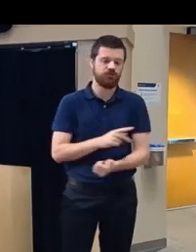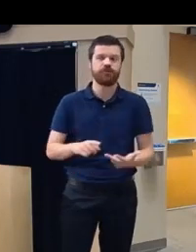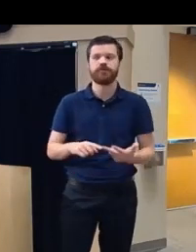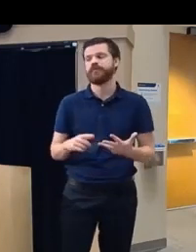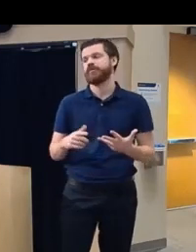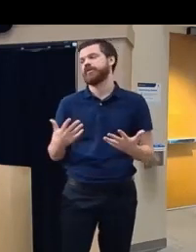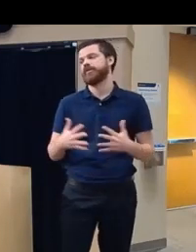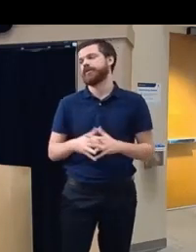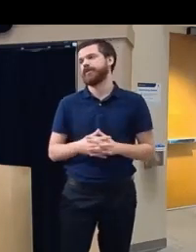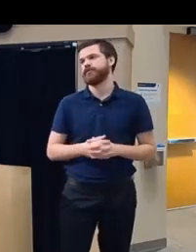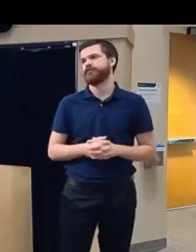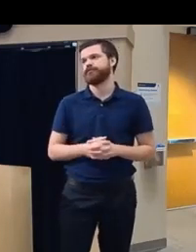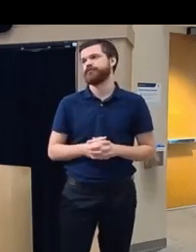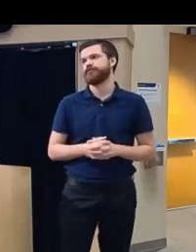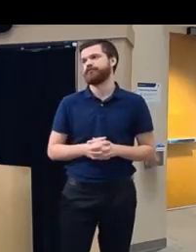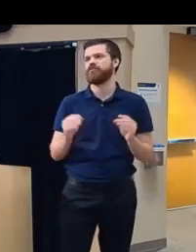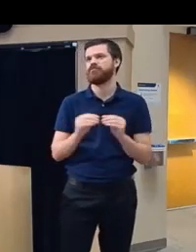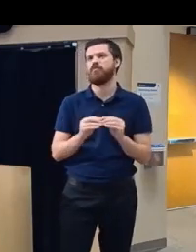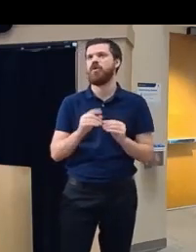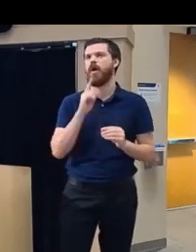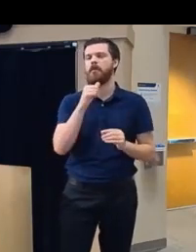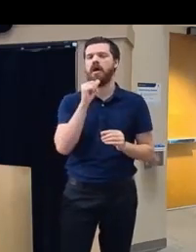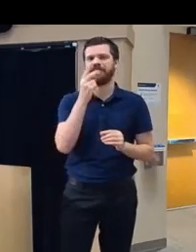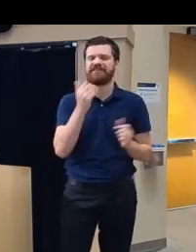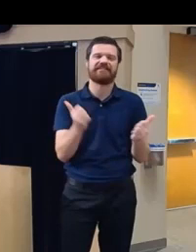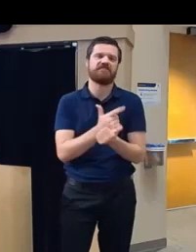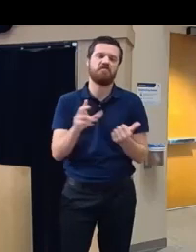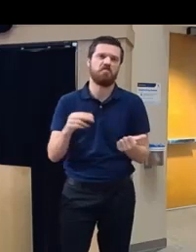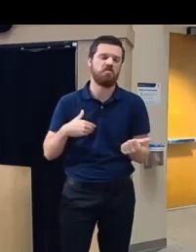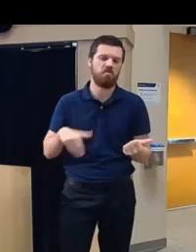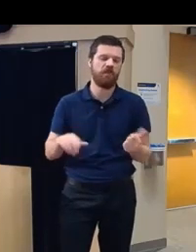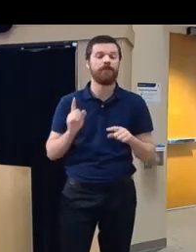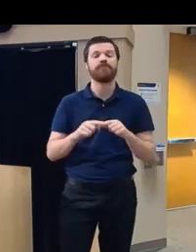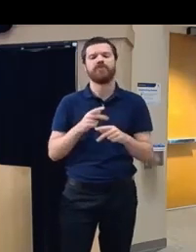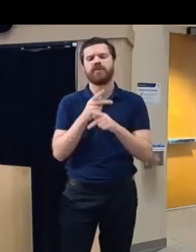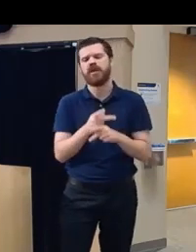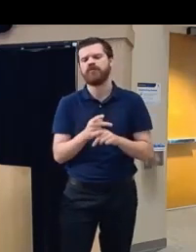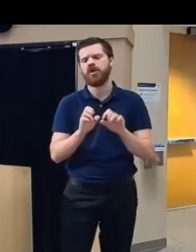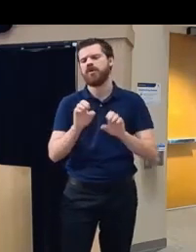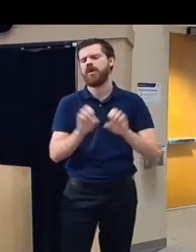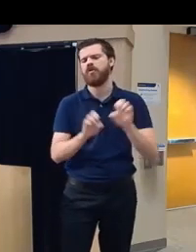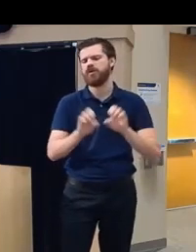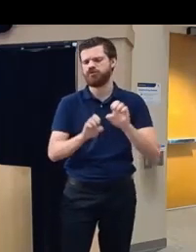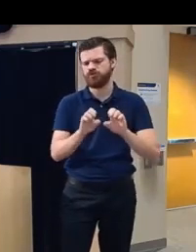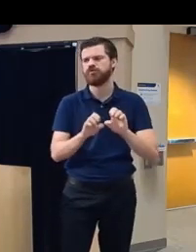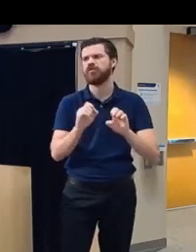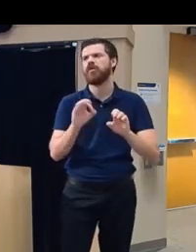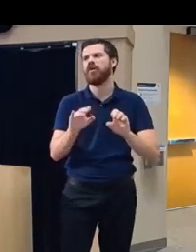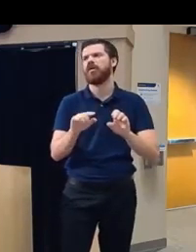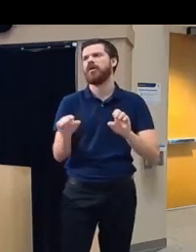more, or not more, I haven't seen everything you've done, but careful evaluation of